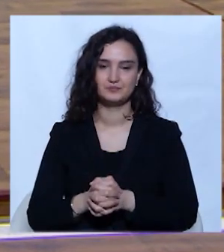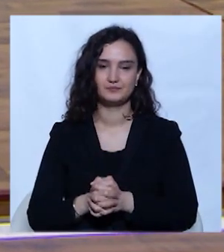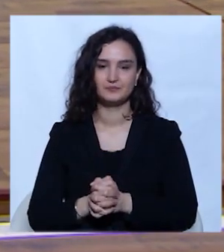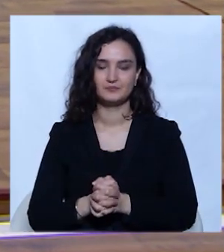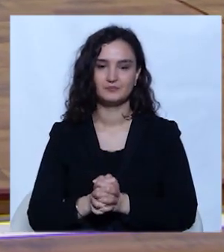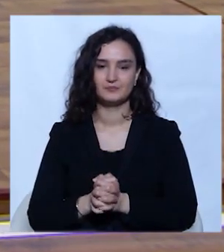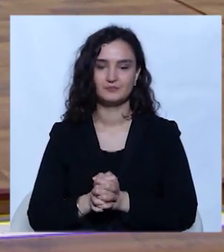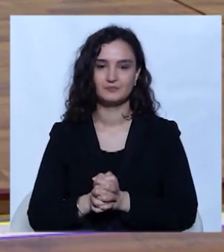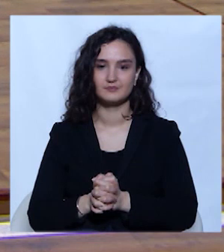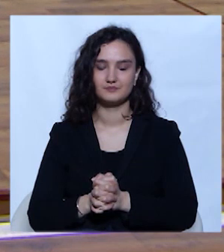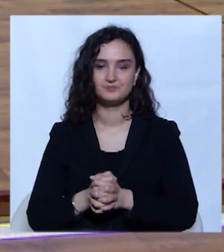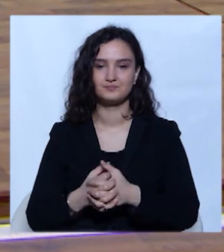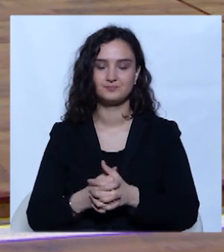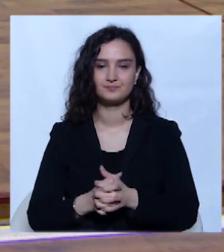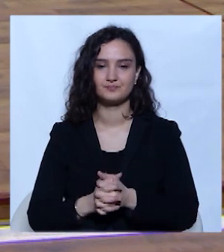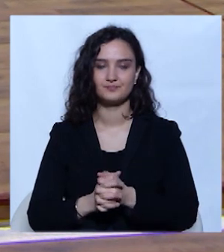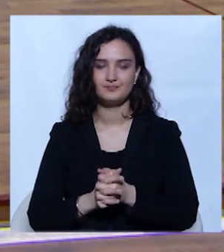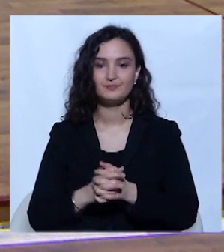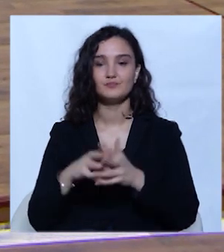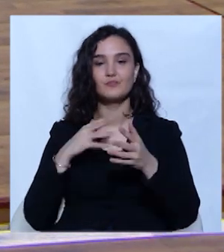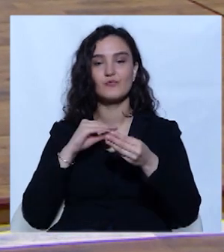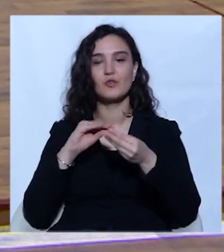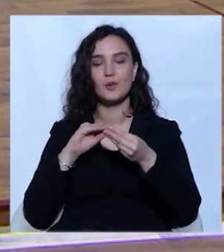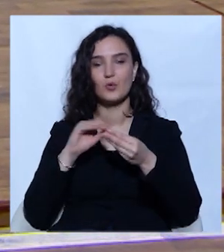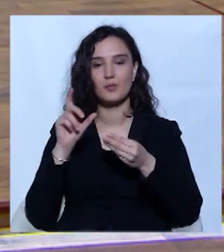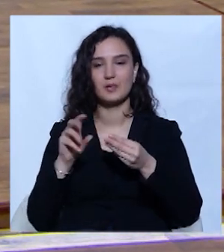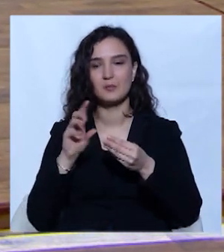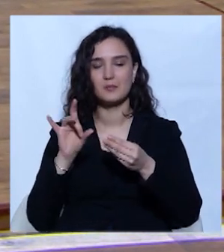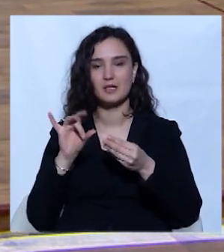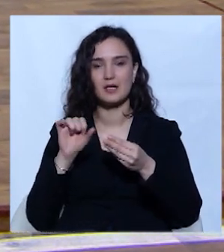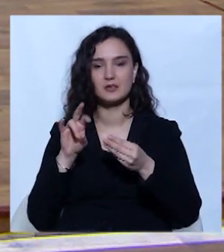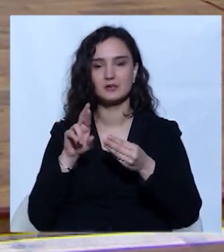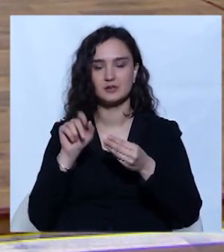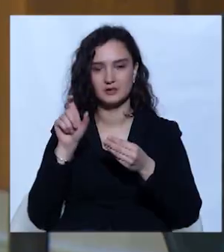We also have our friend, Miranda, yep. who